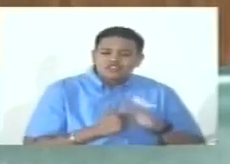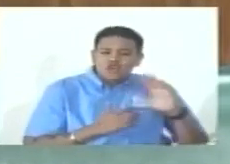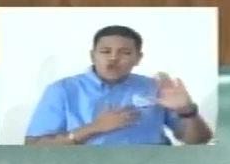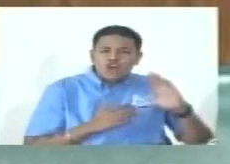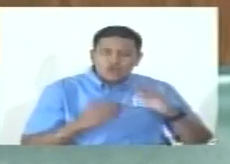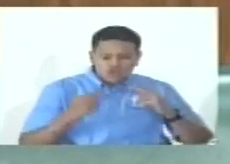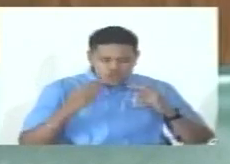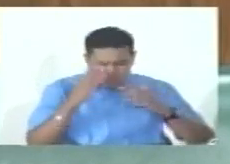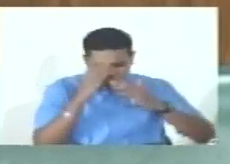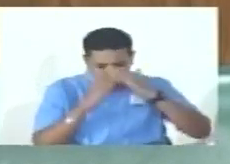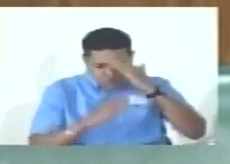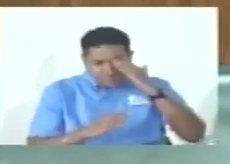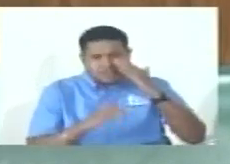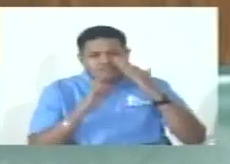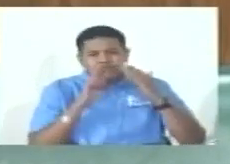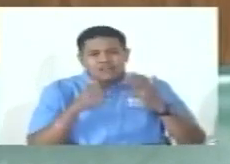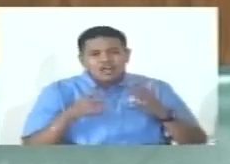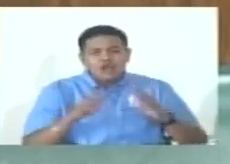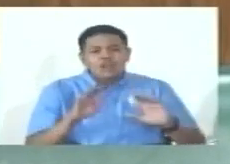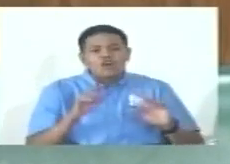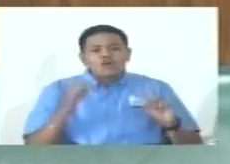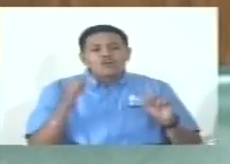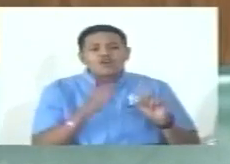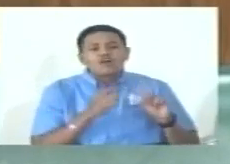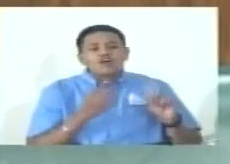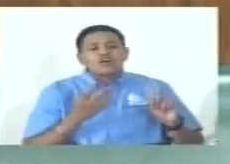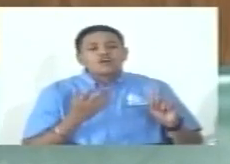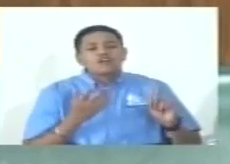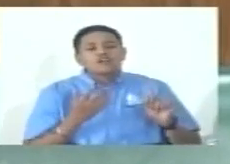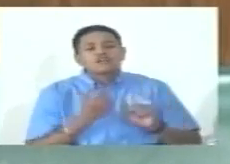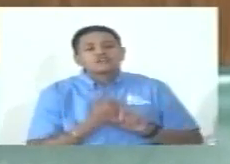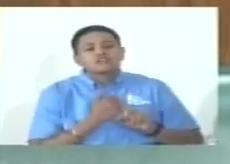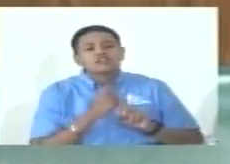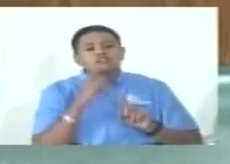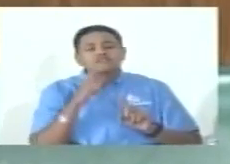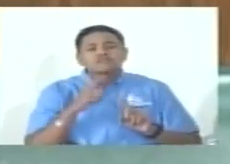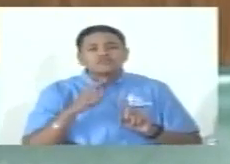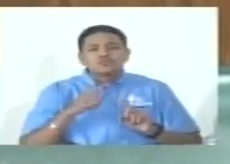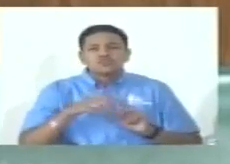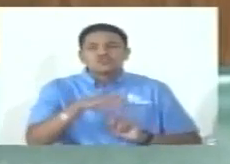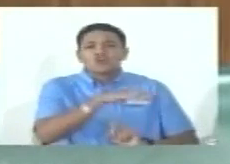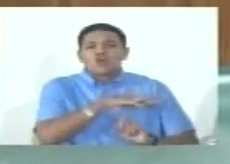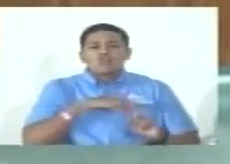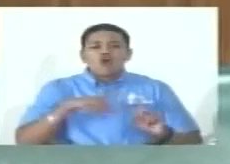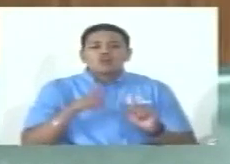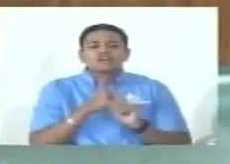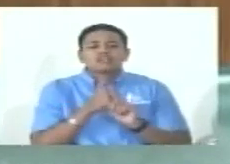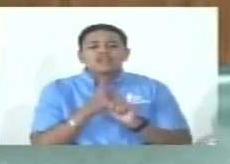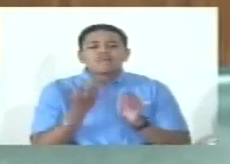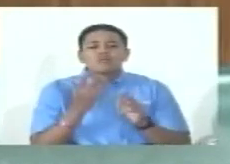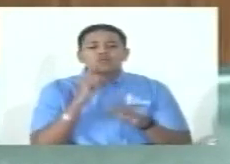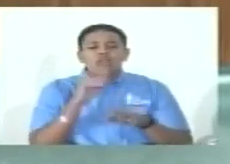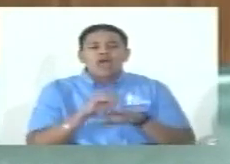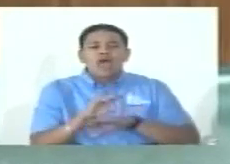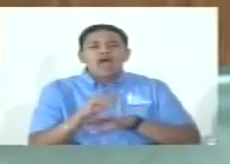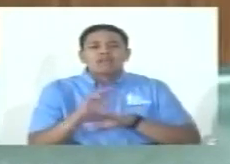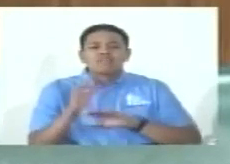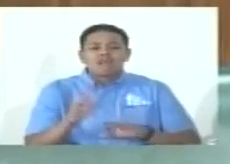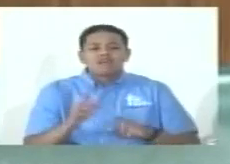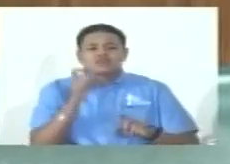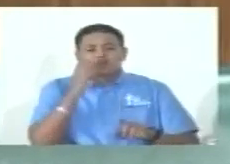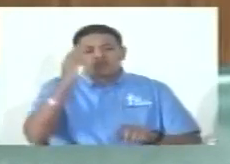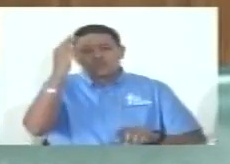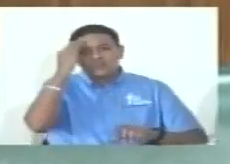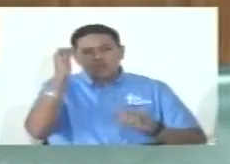humility allowed her to surround herself with advisors who knew the